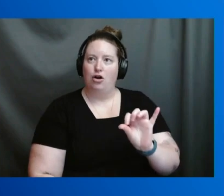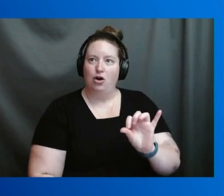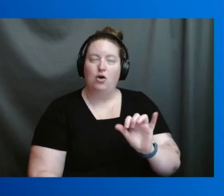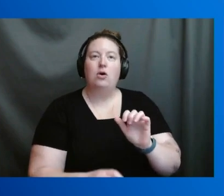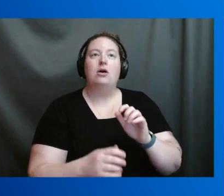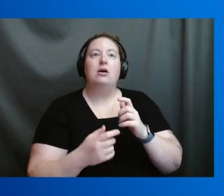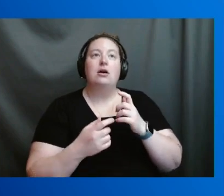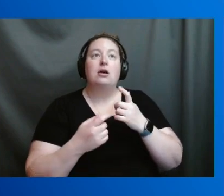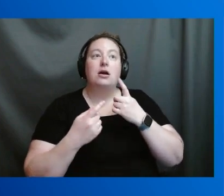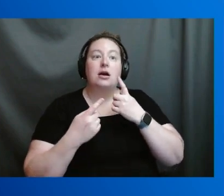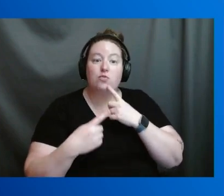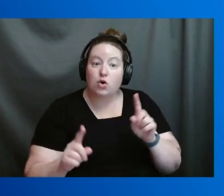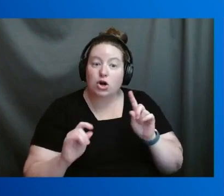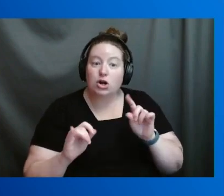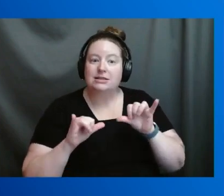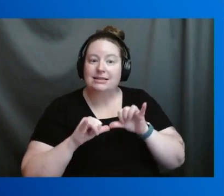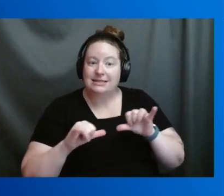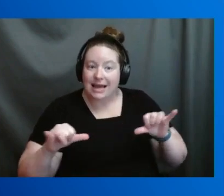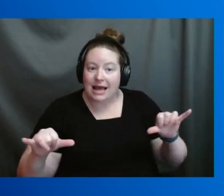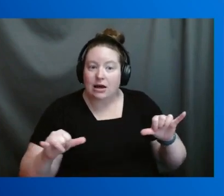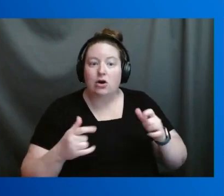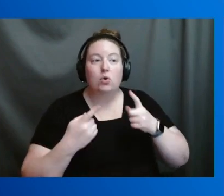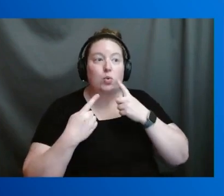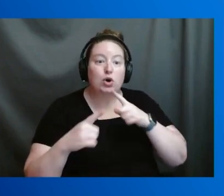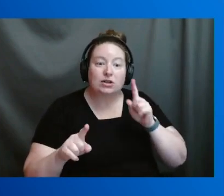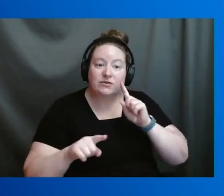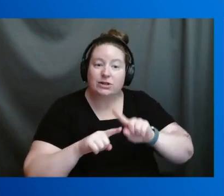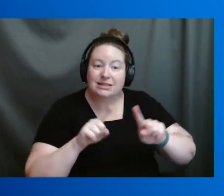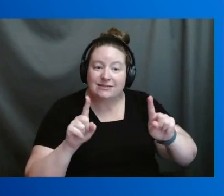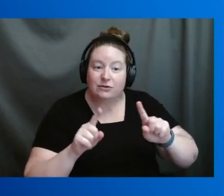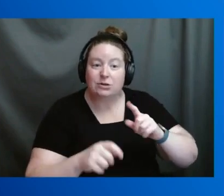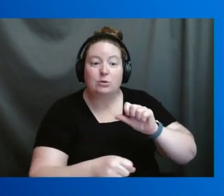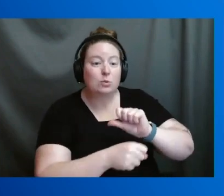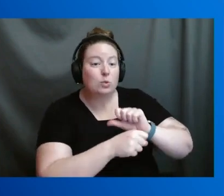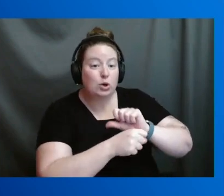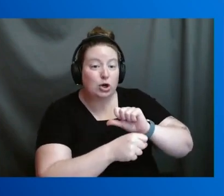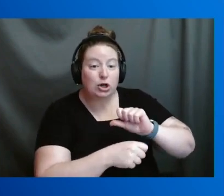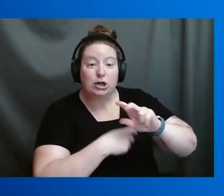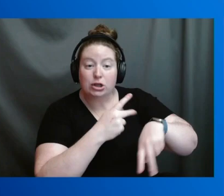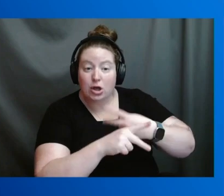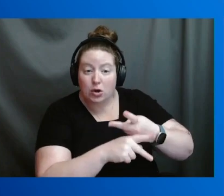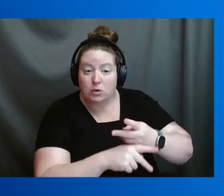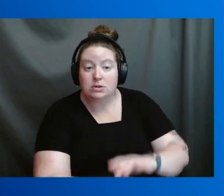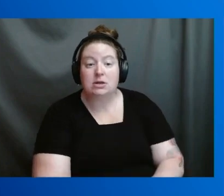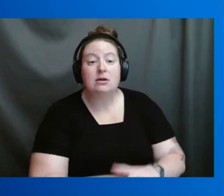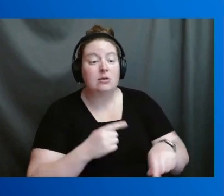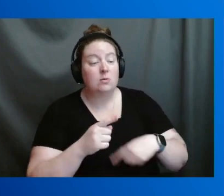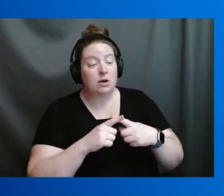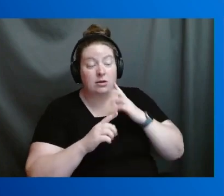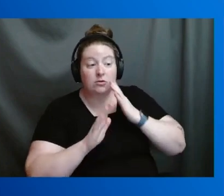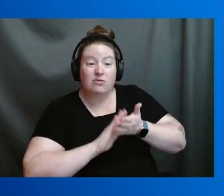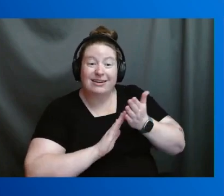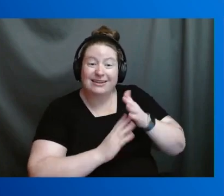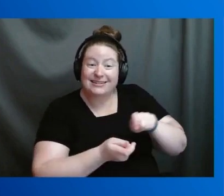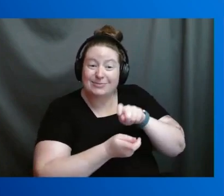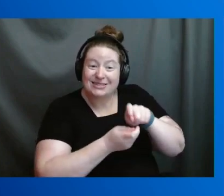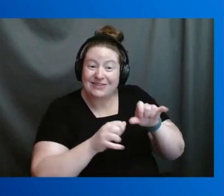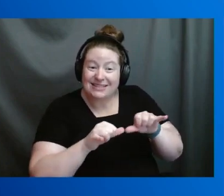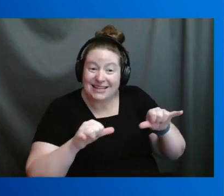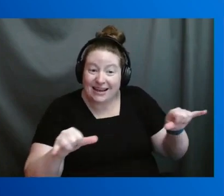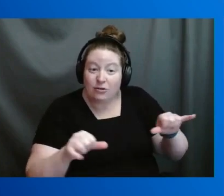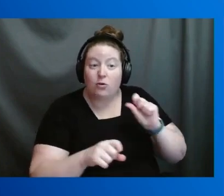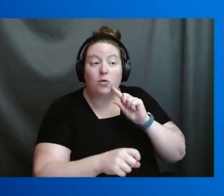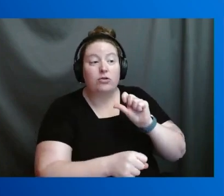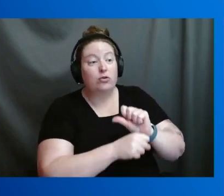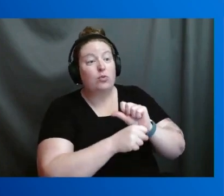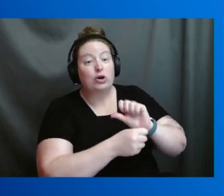certain workload patterns and all comes in, because there's an implicit assumption that when customers are running at a certain point of scale or a workload hits a certain point of scale,